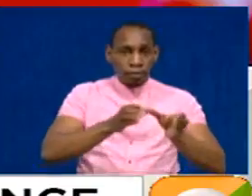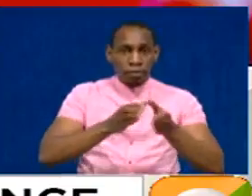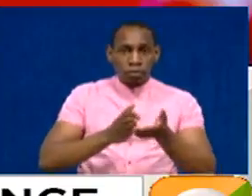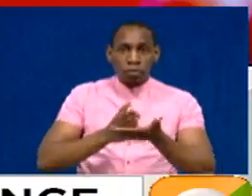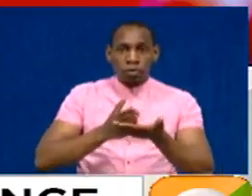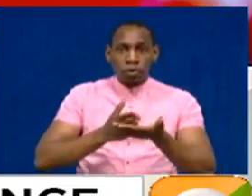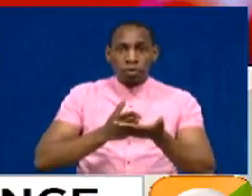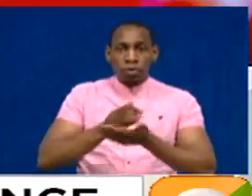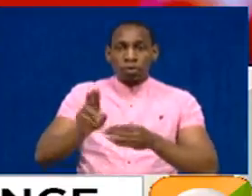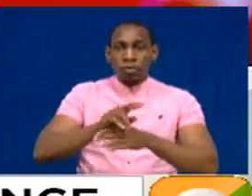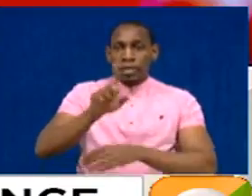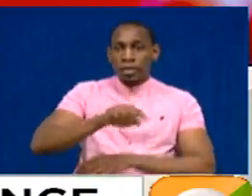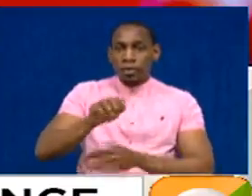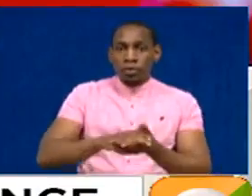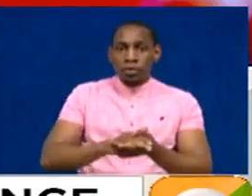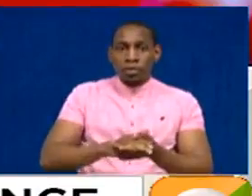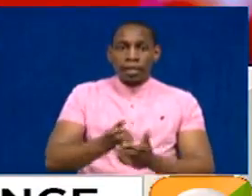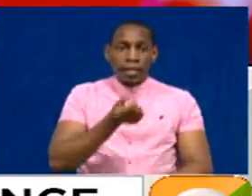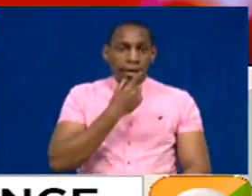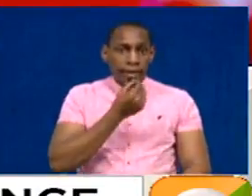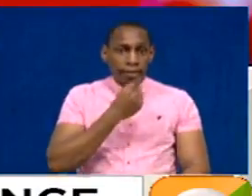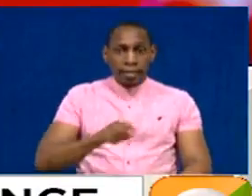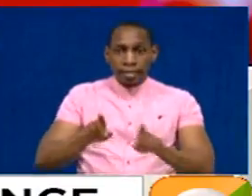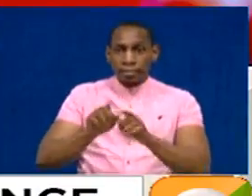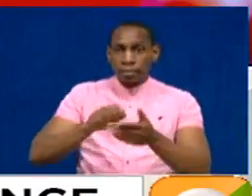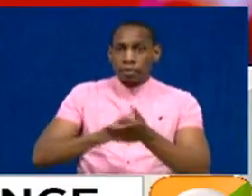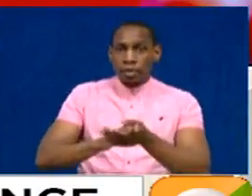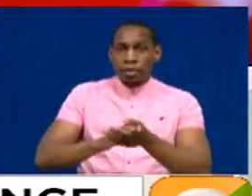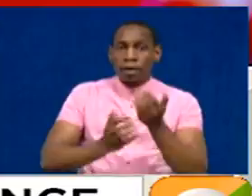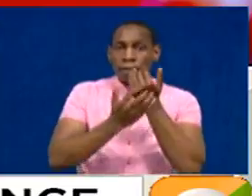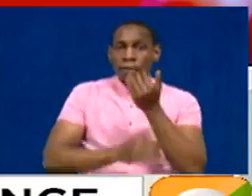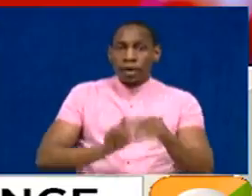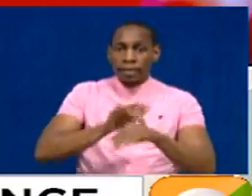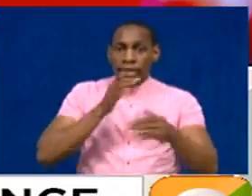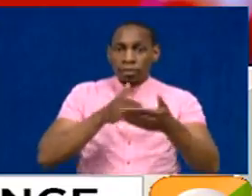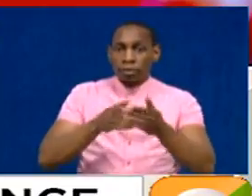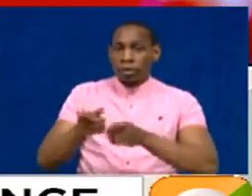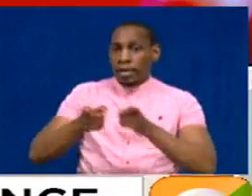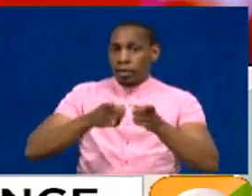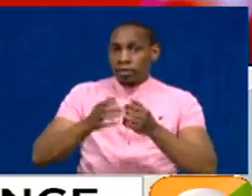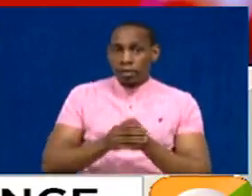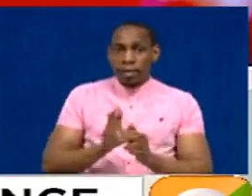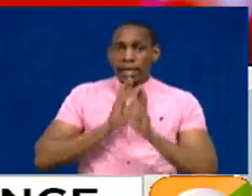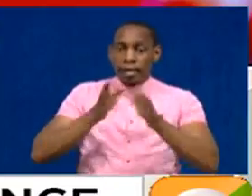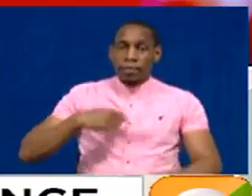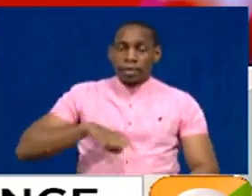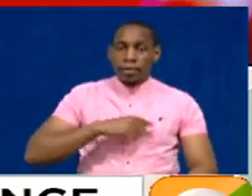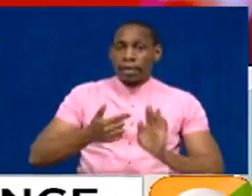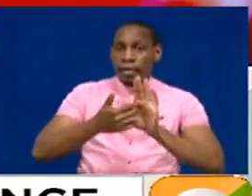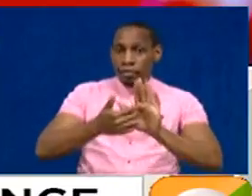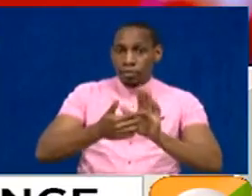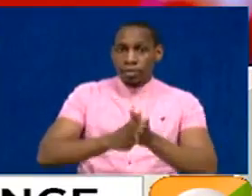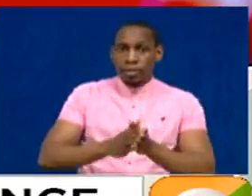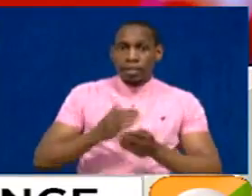the misuse and overuse of antibiotics, as well as poor infection prevention and control. And as Raquel Mugai